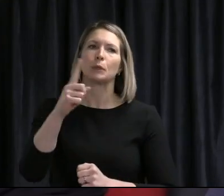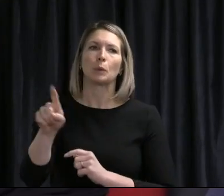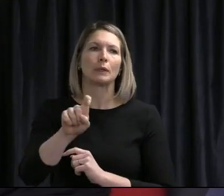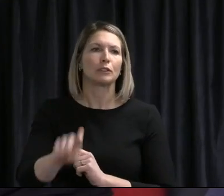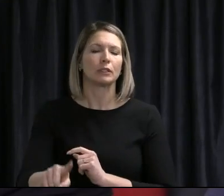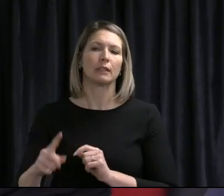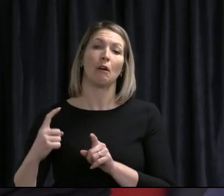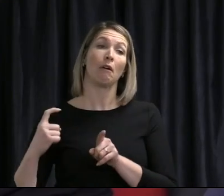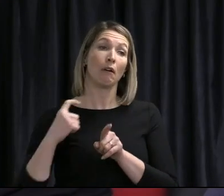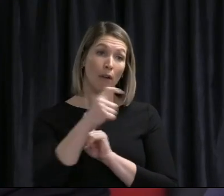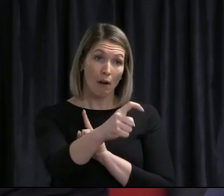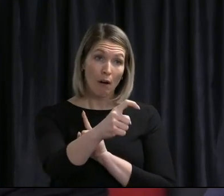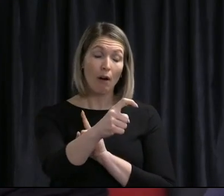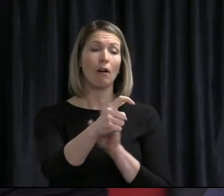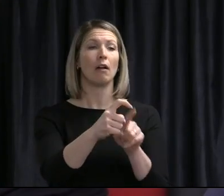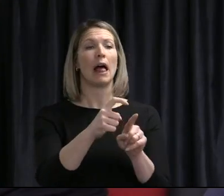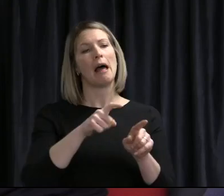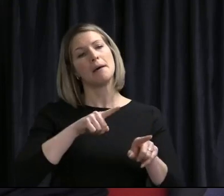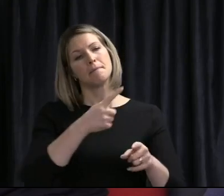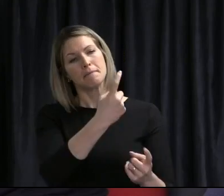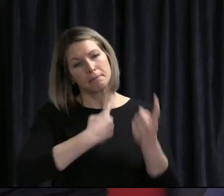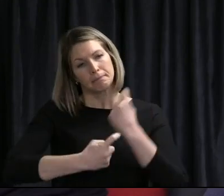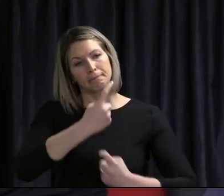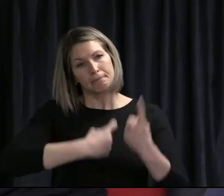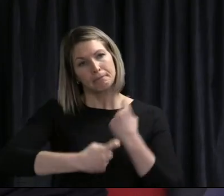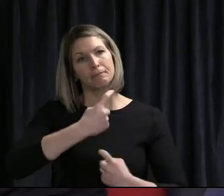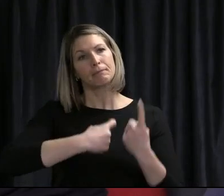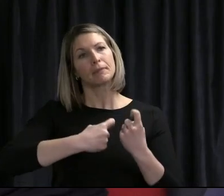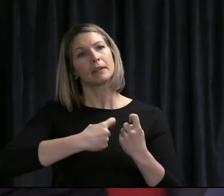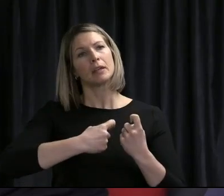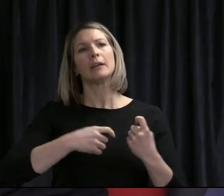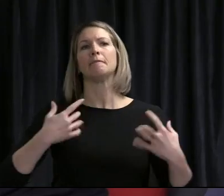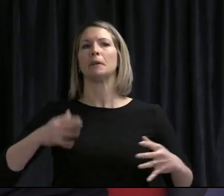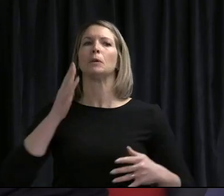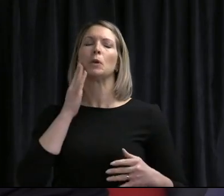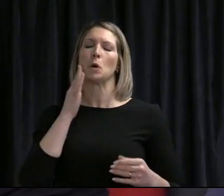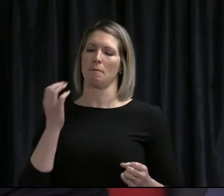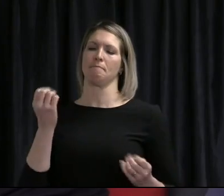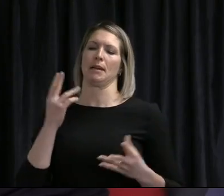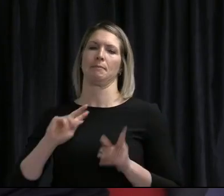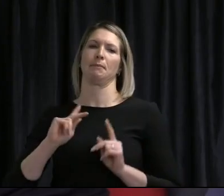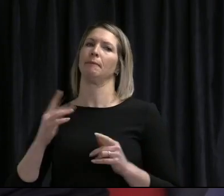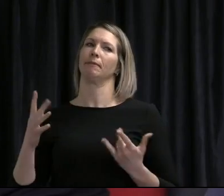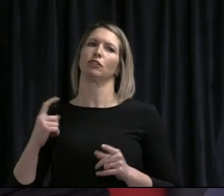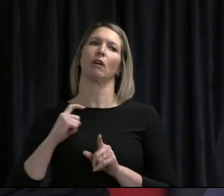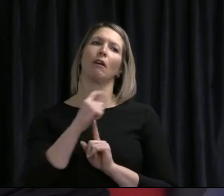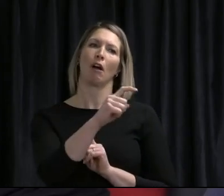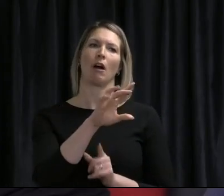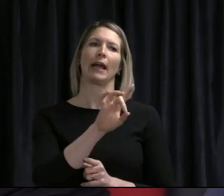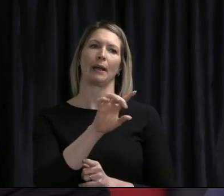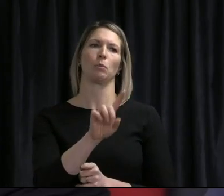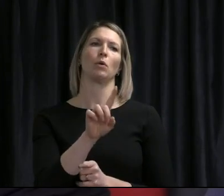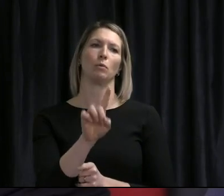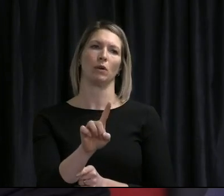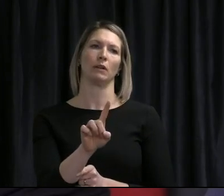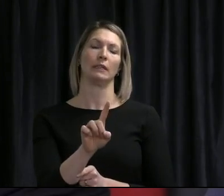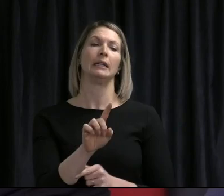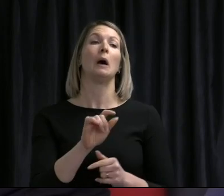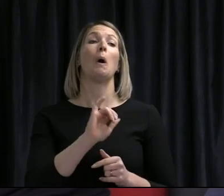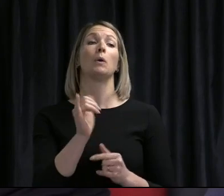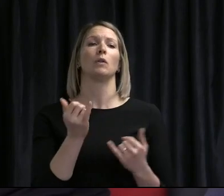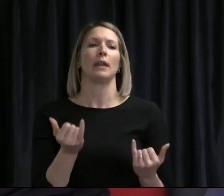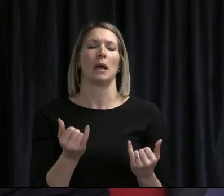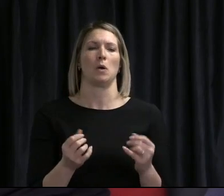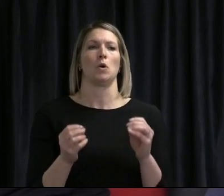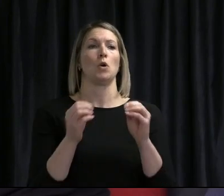place. We all know that there's been an extra large volume of calls through the 811. So extra resources have been